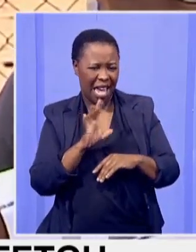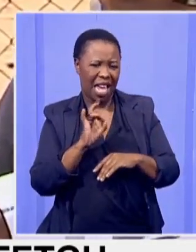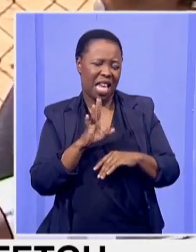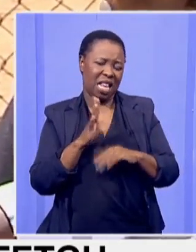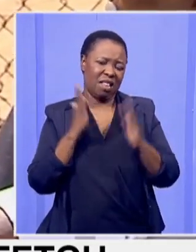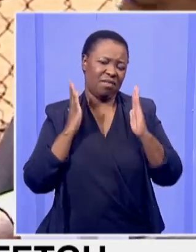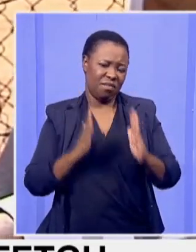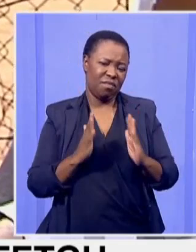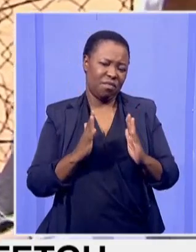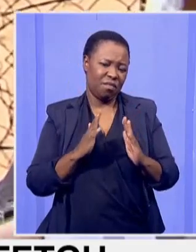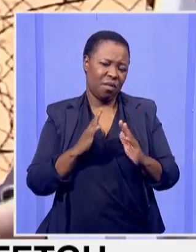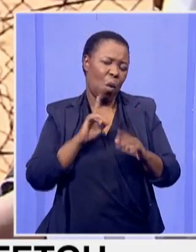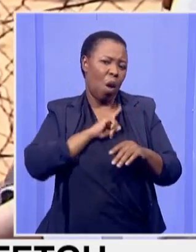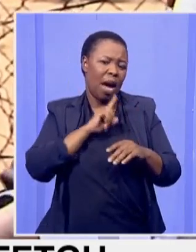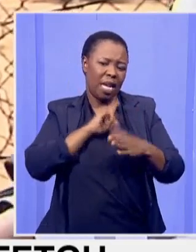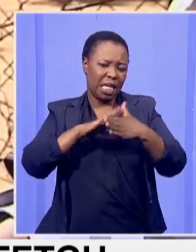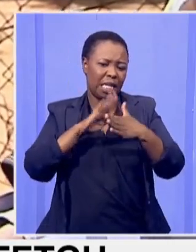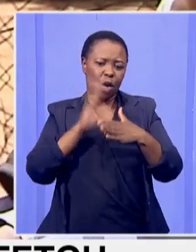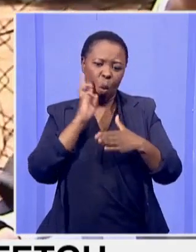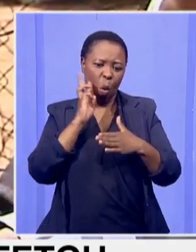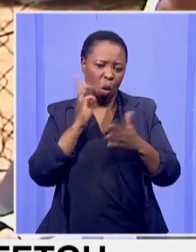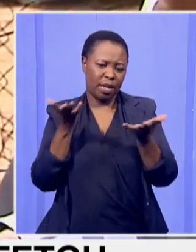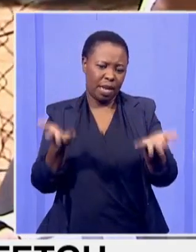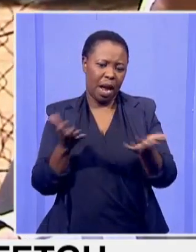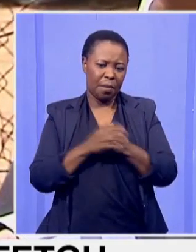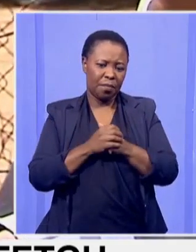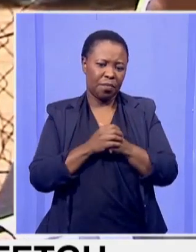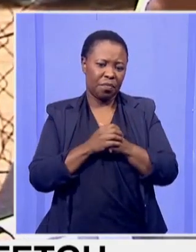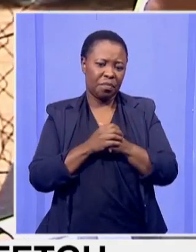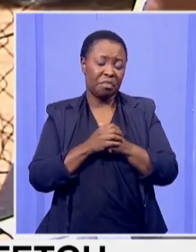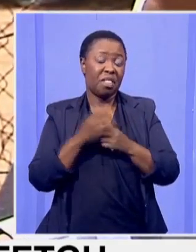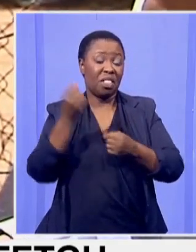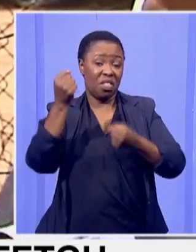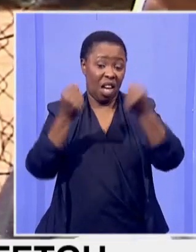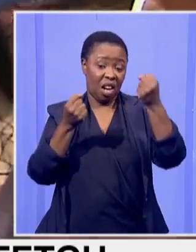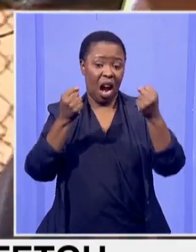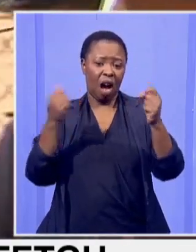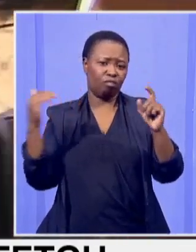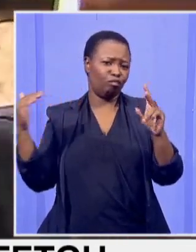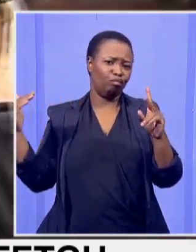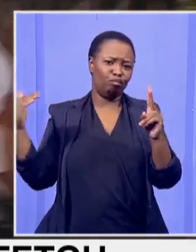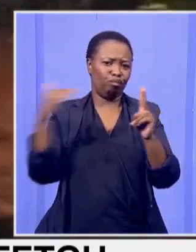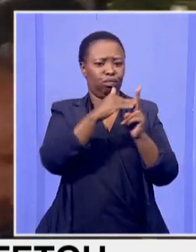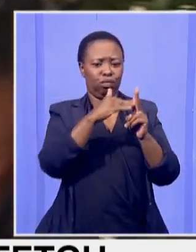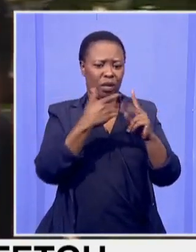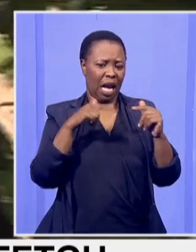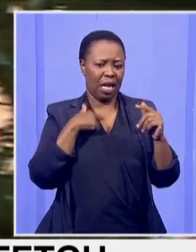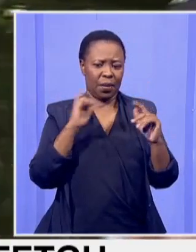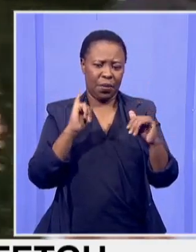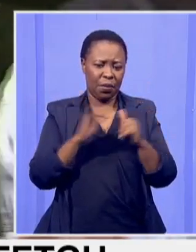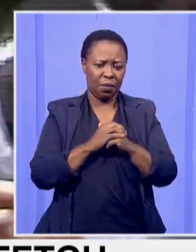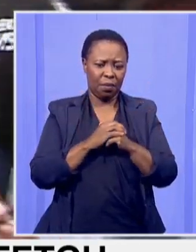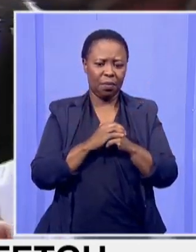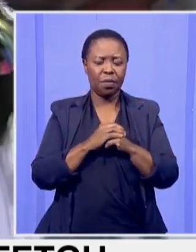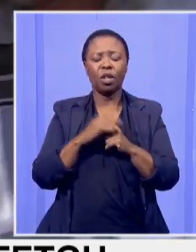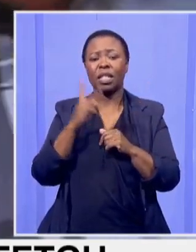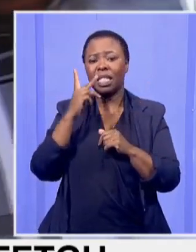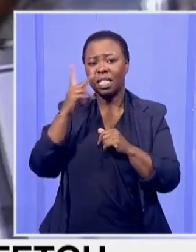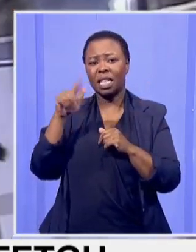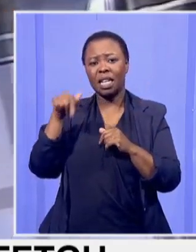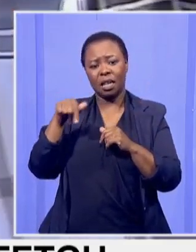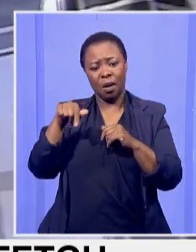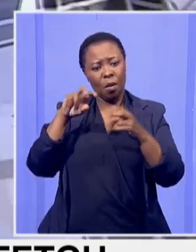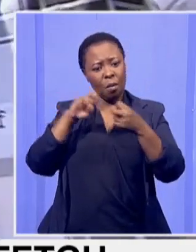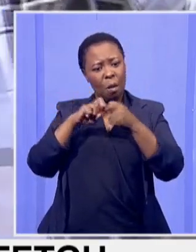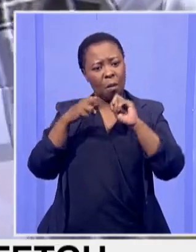Kantleng ya metsi ka koloi e re thudileng go bonala bothata ba metsi ka kwano e le ntho e le reng e